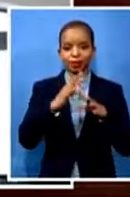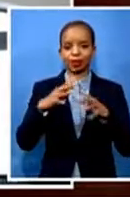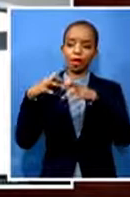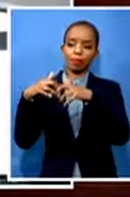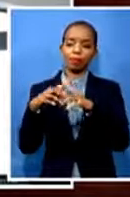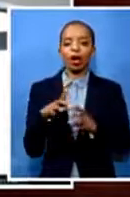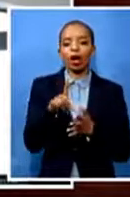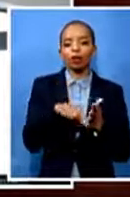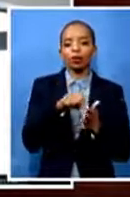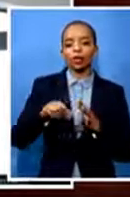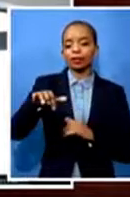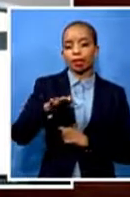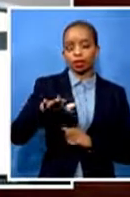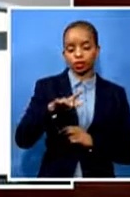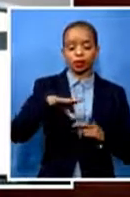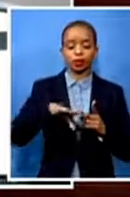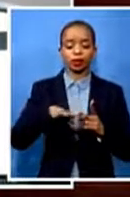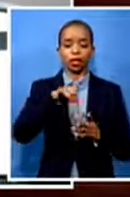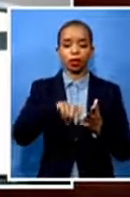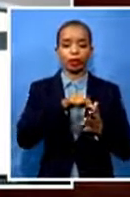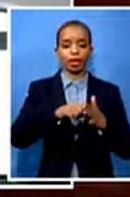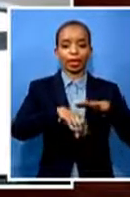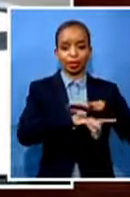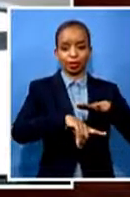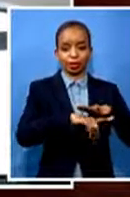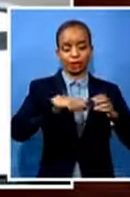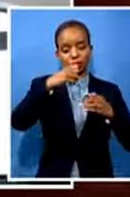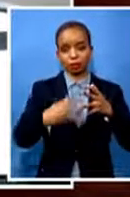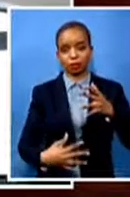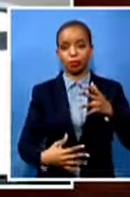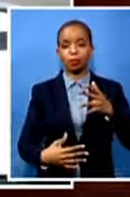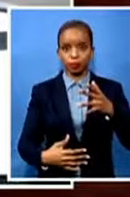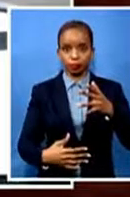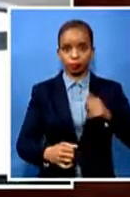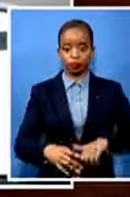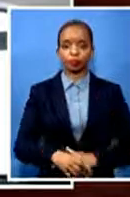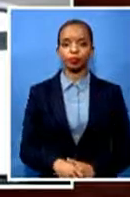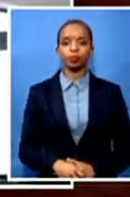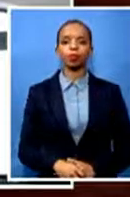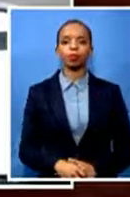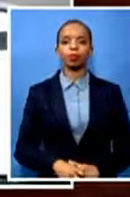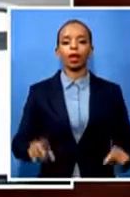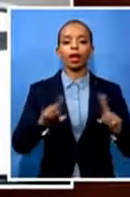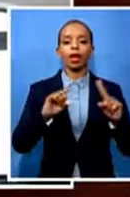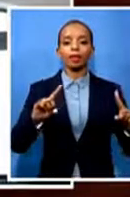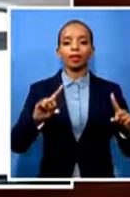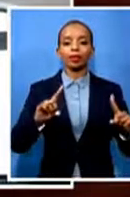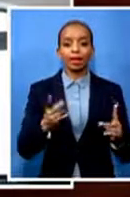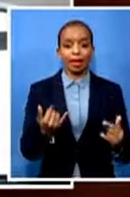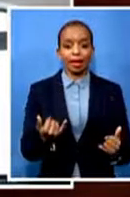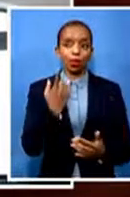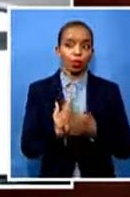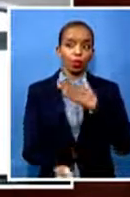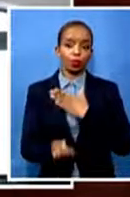forth. But with the COVID-19 pandemic coming into the fore,